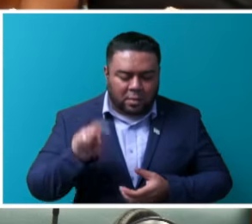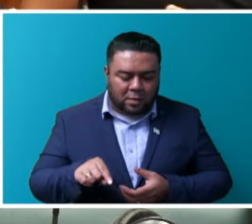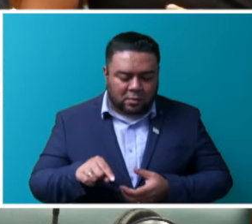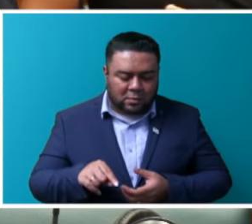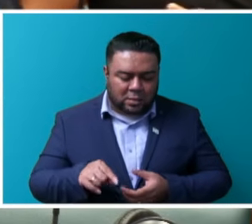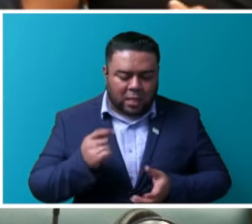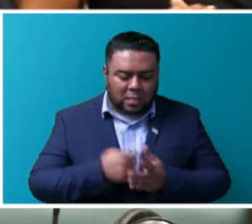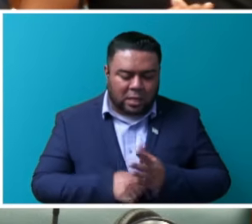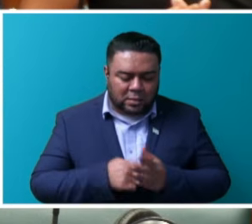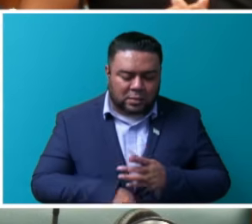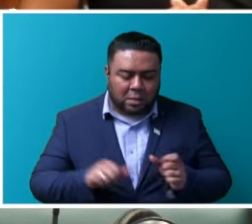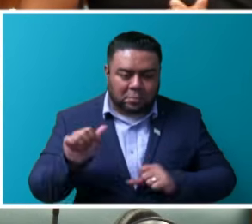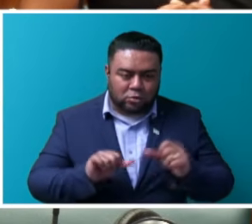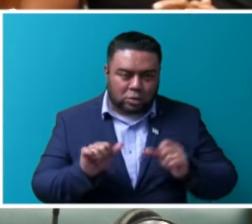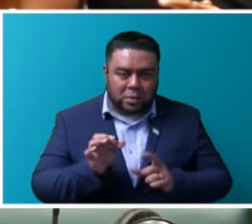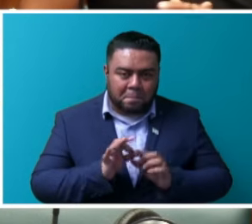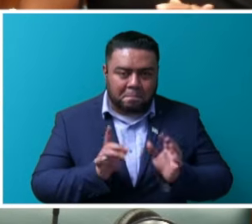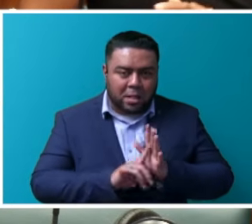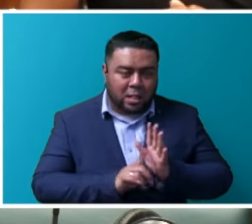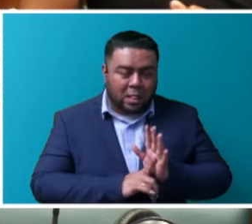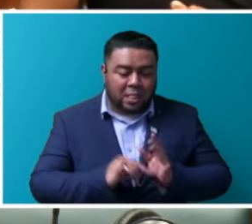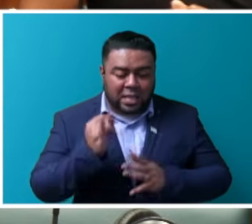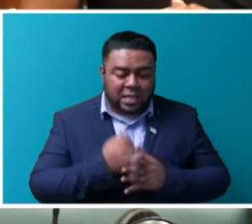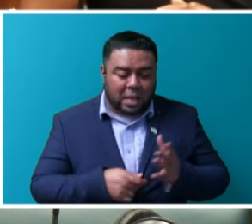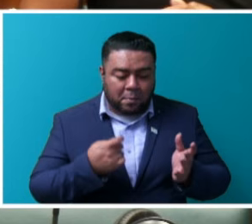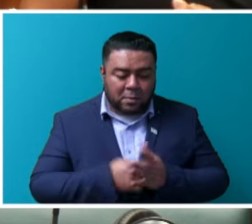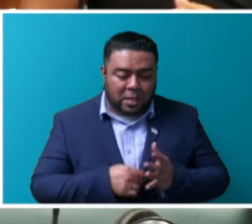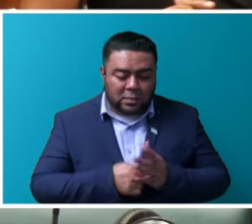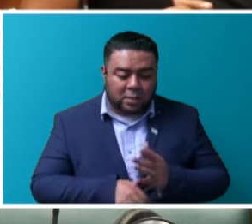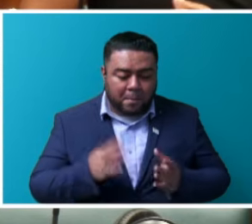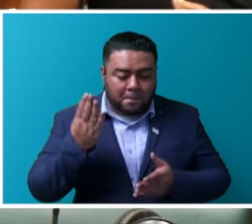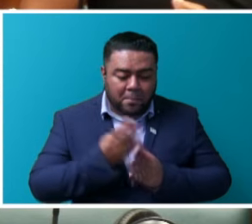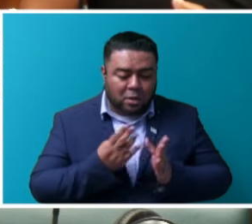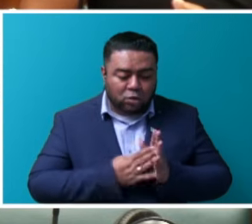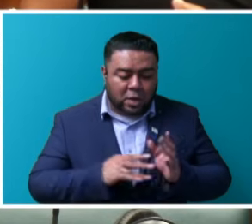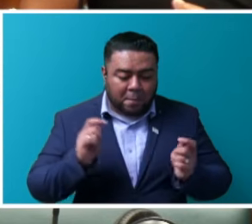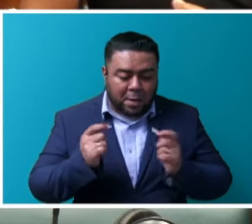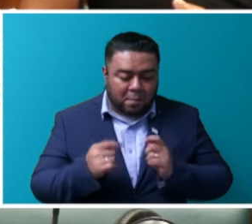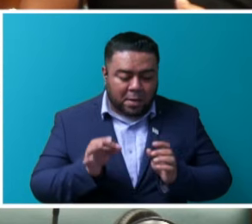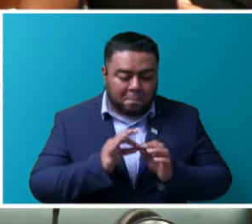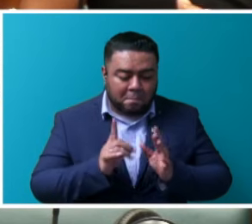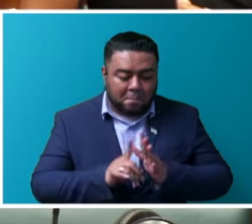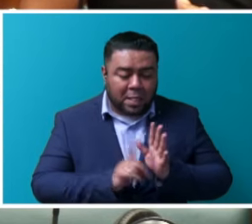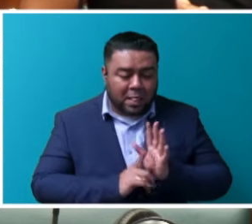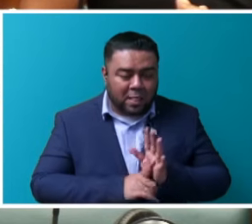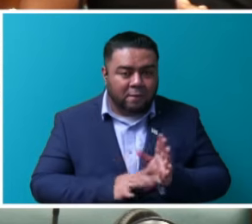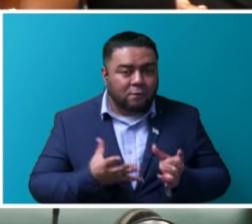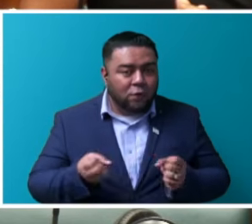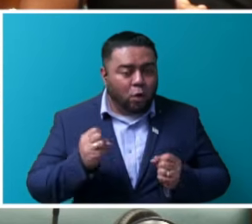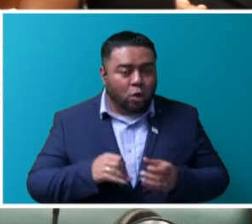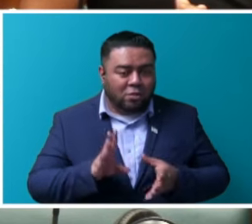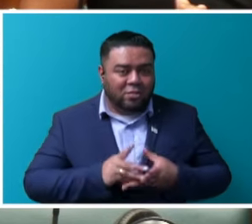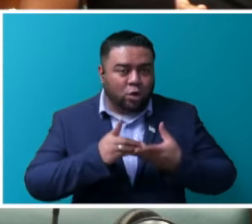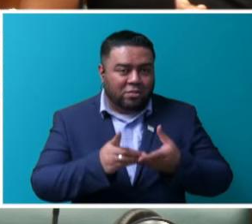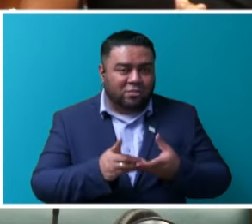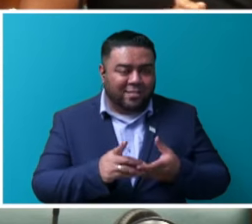Tax Administration Bill. The Income Tax Budget Amendment Bill provides extra incentives for charitable donations,